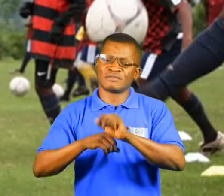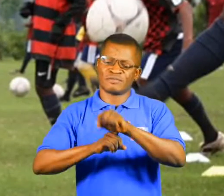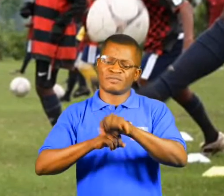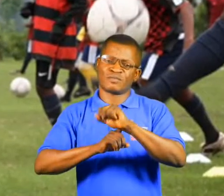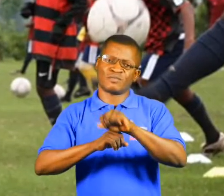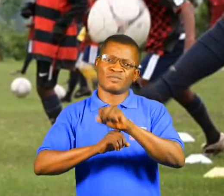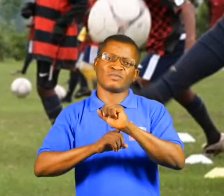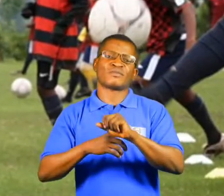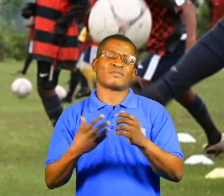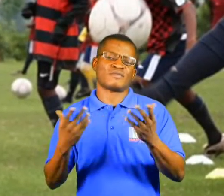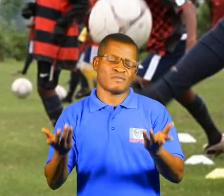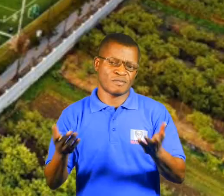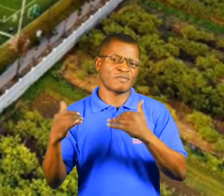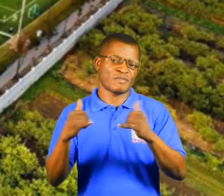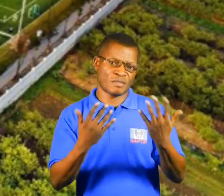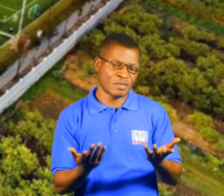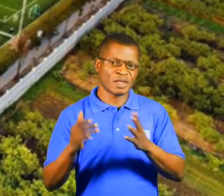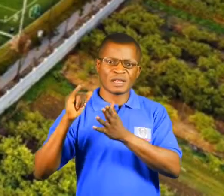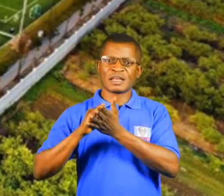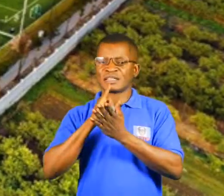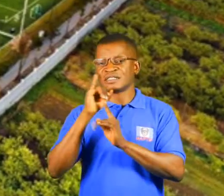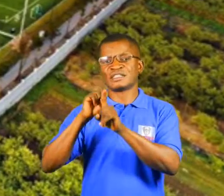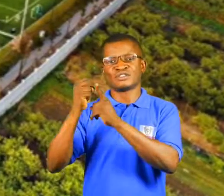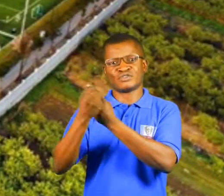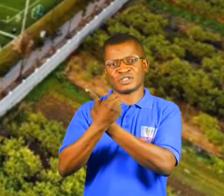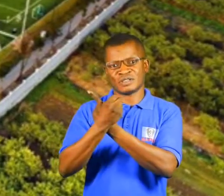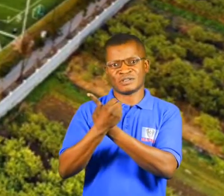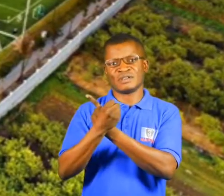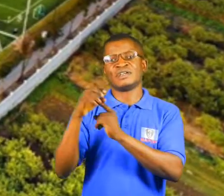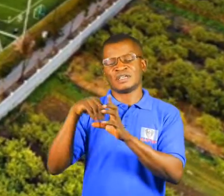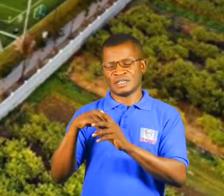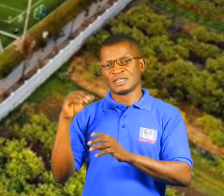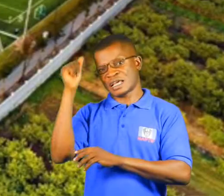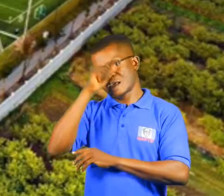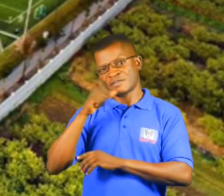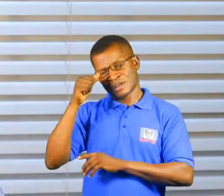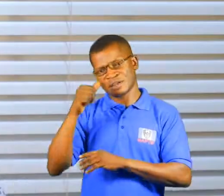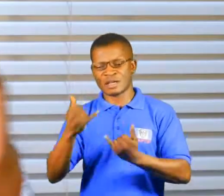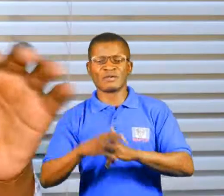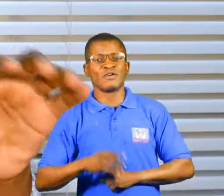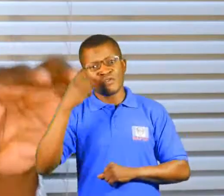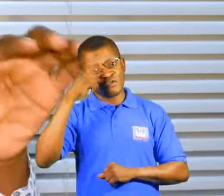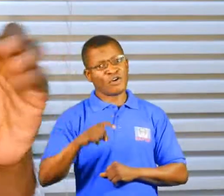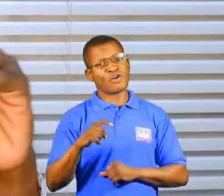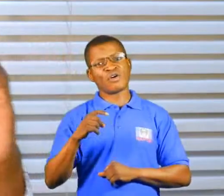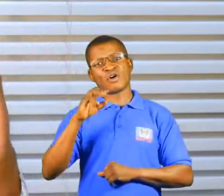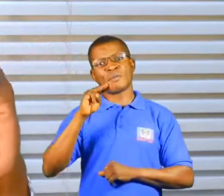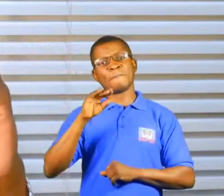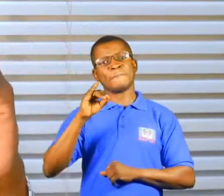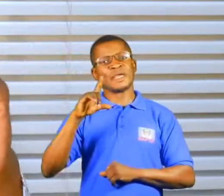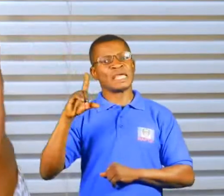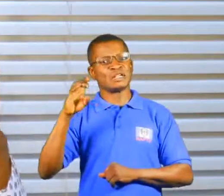securing football contracts. And so that is the situation for Africa. Now, for